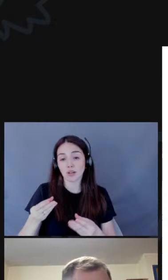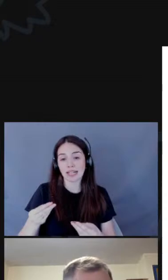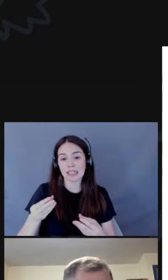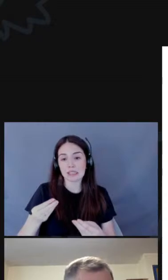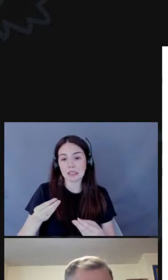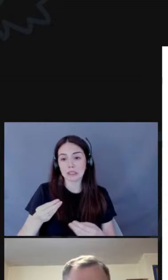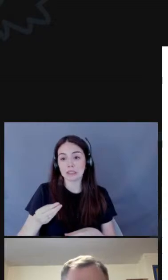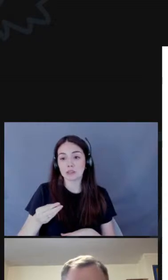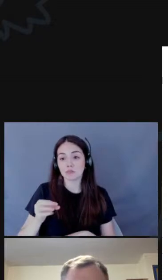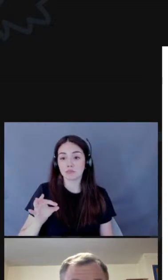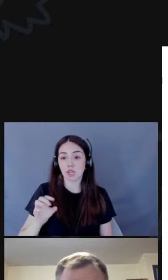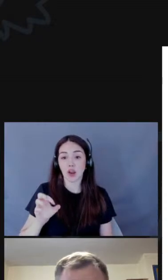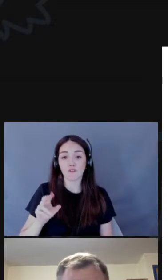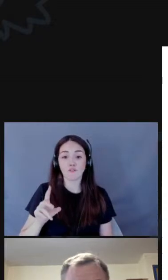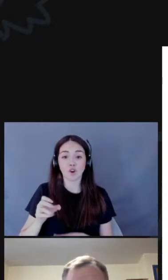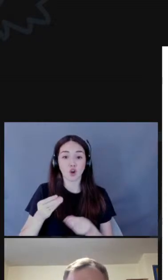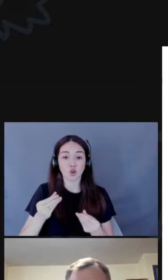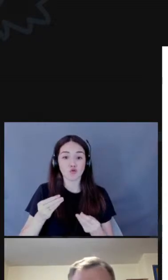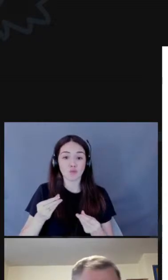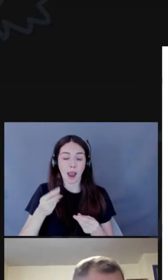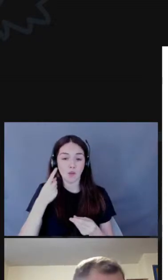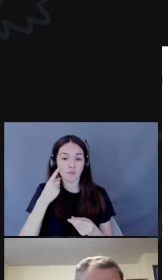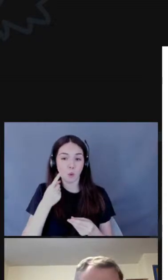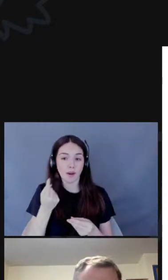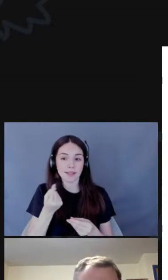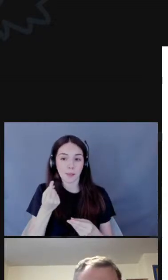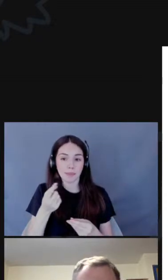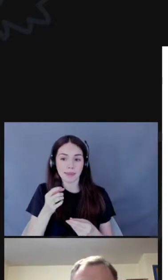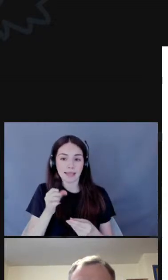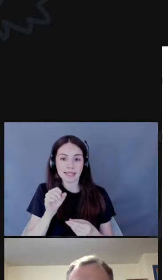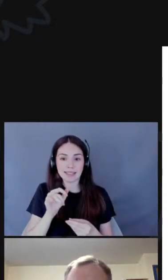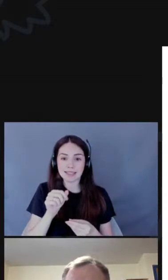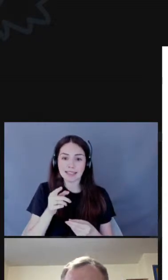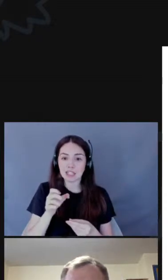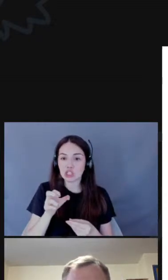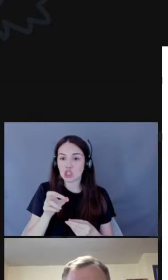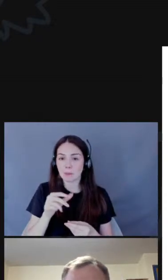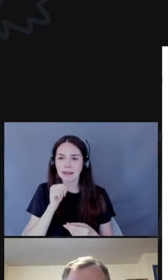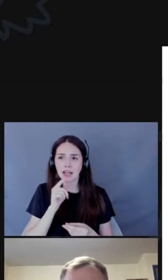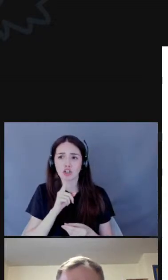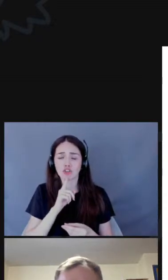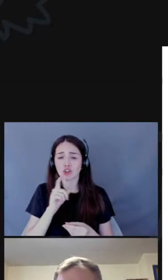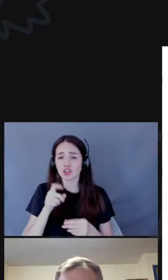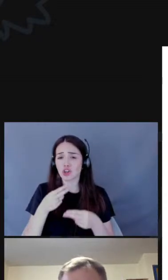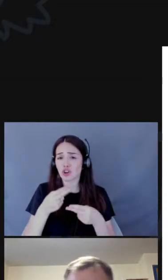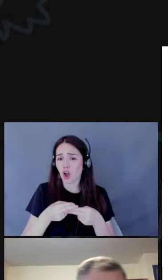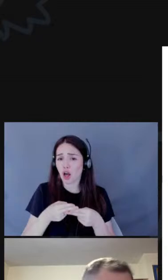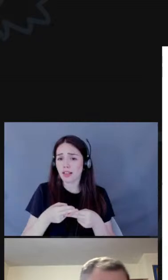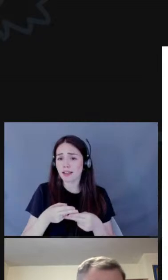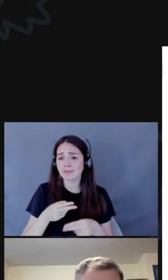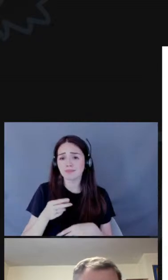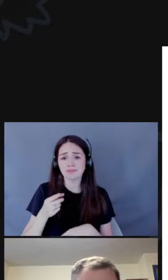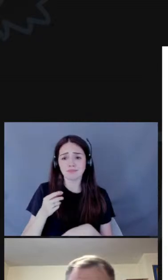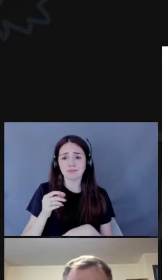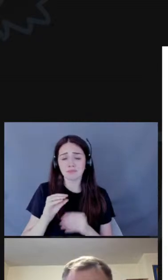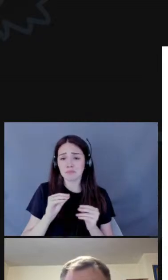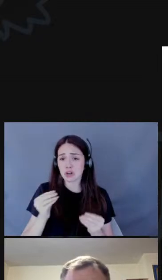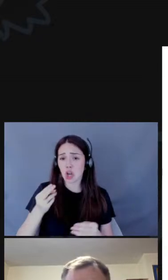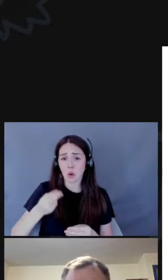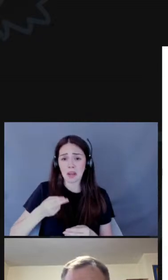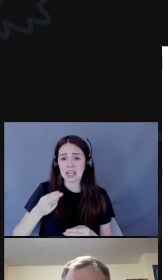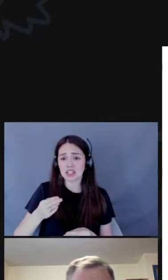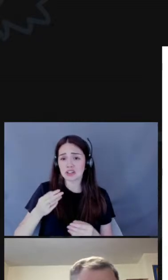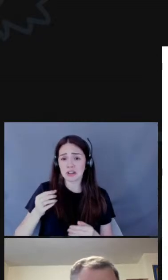a sea serpent or a something. I'm not sure that we should call it a sea serpent. There was no history of sea serpents in